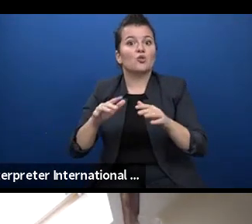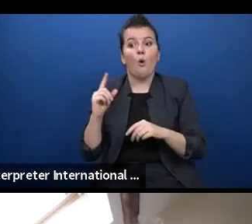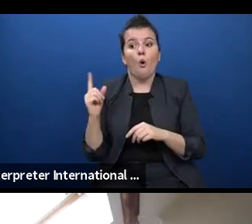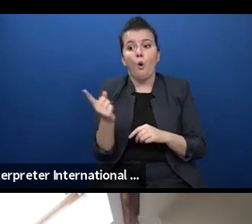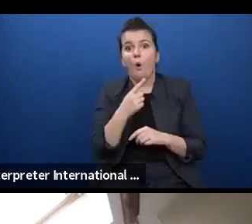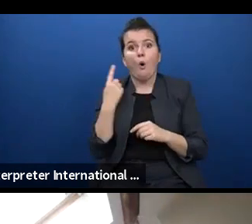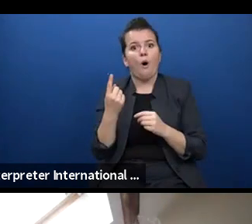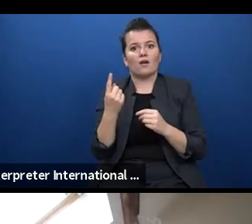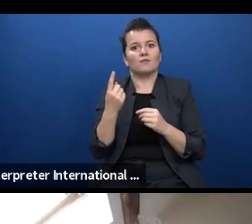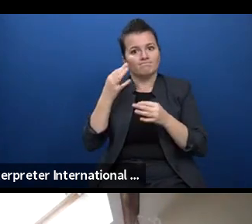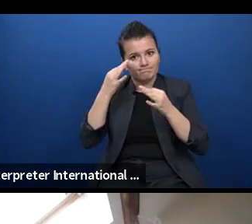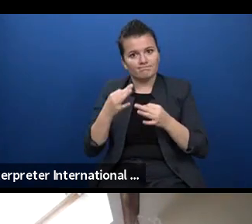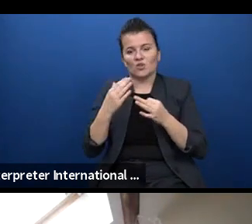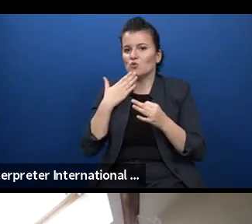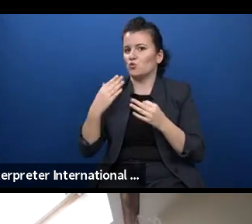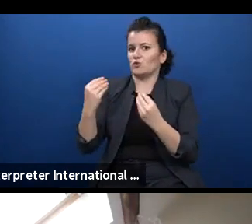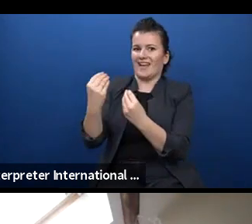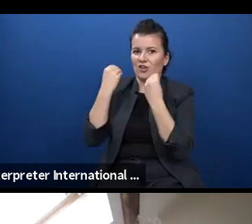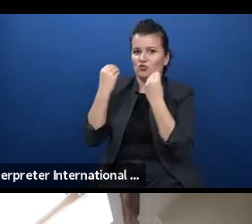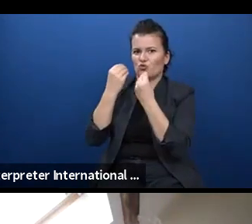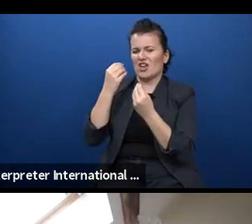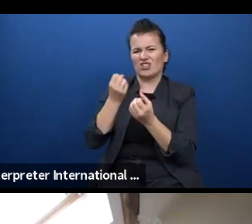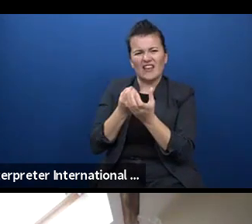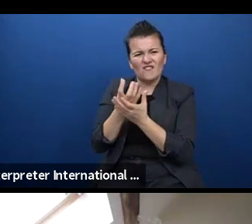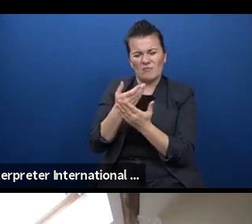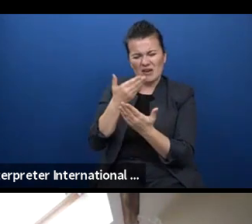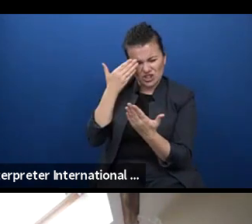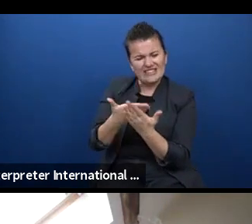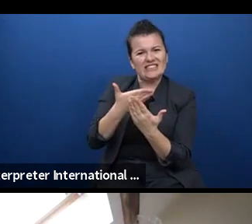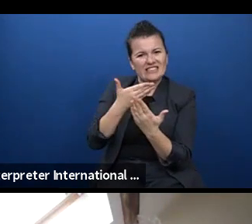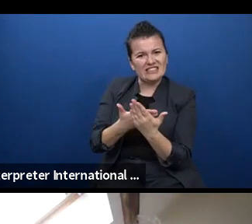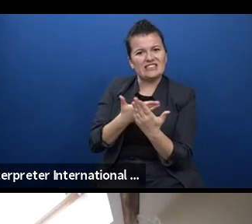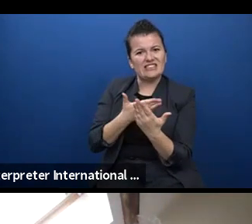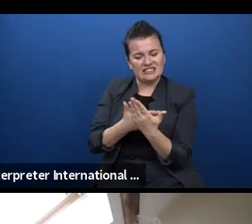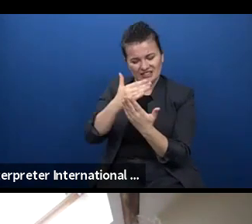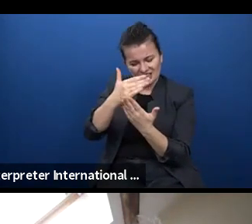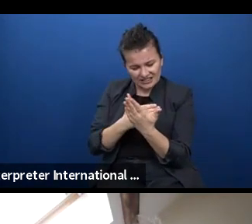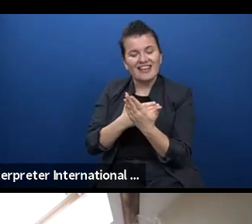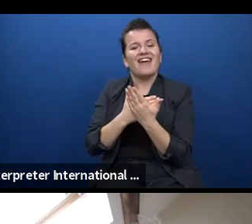gets proper education, gets all the information that they want and that they need. So